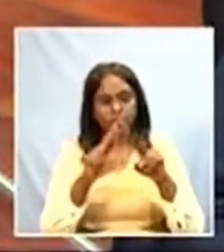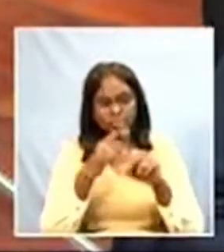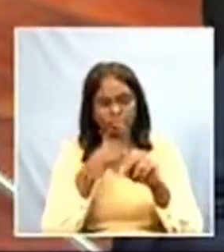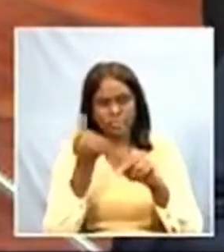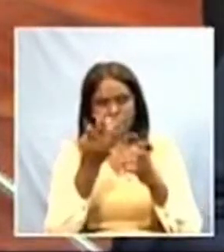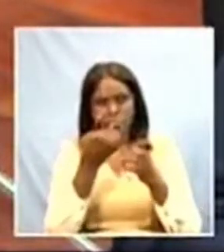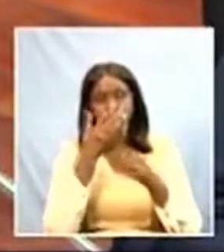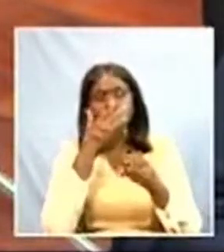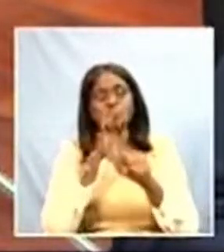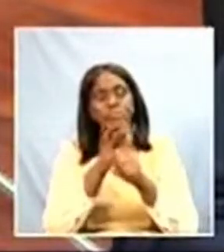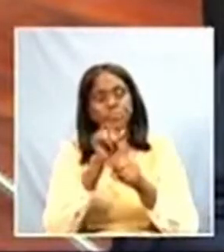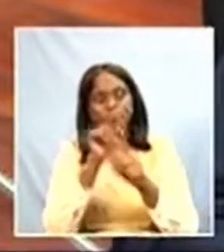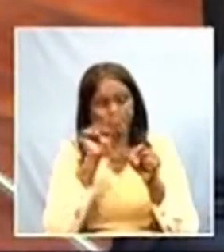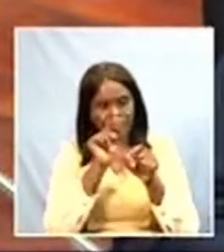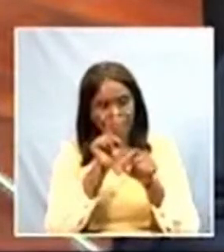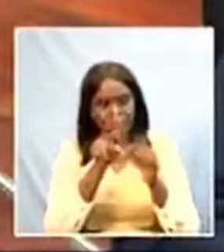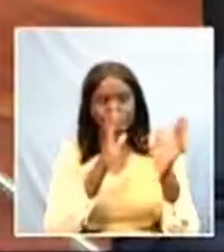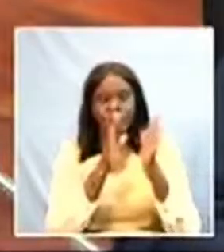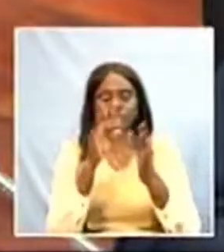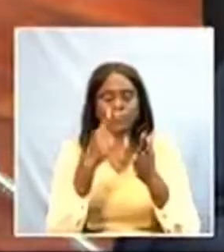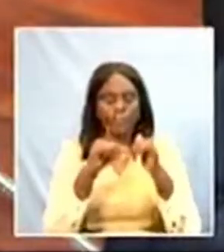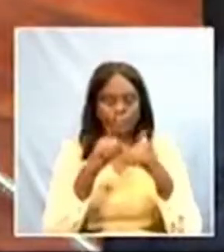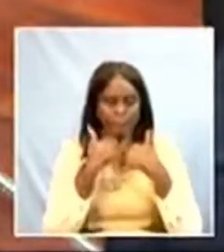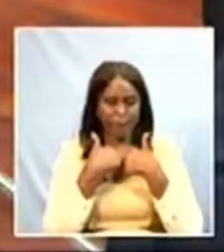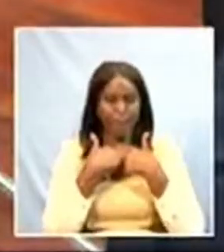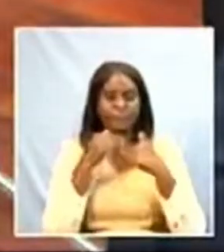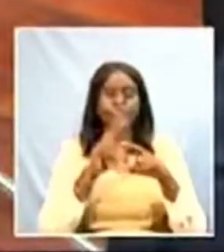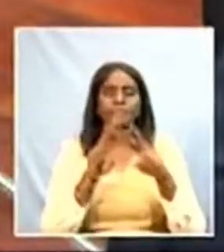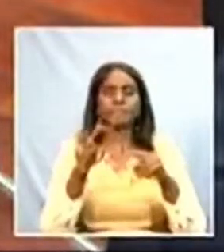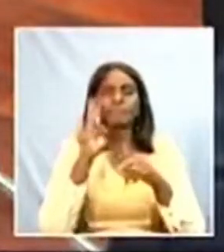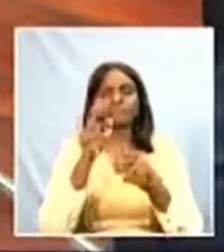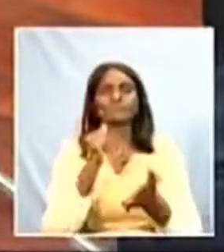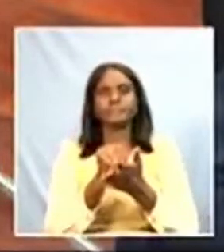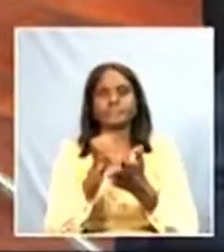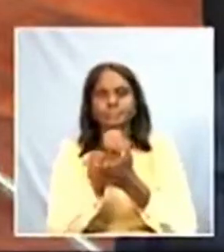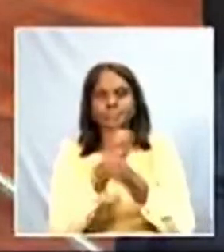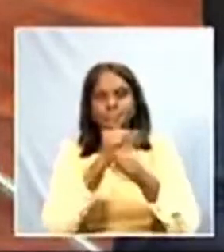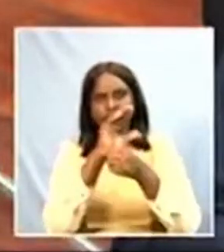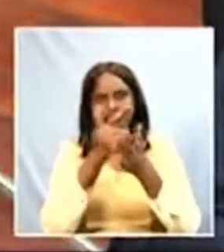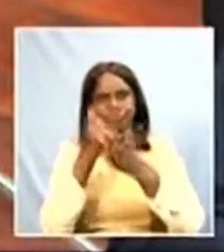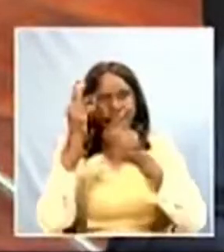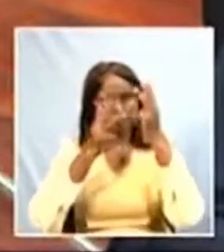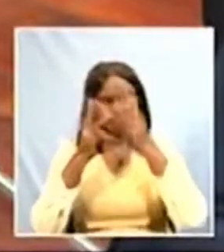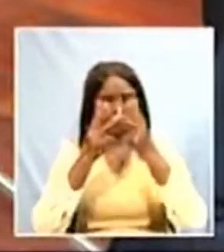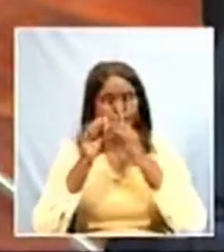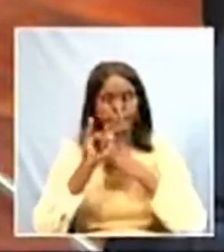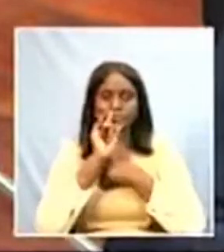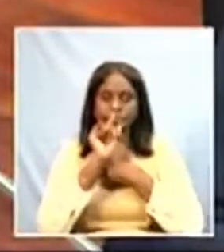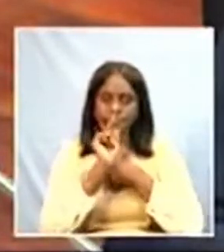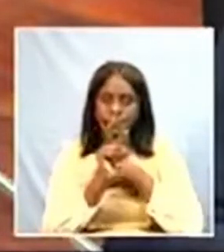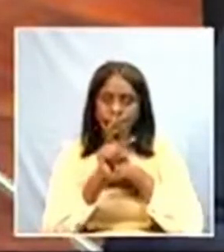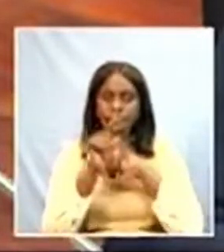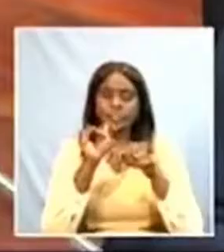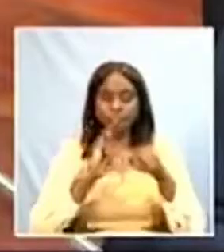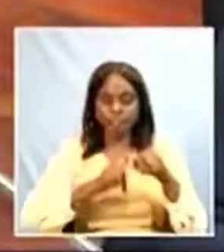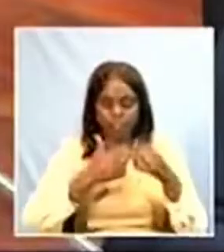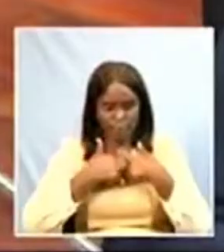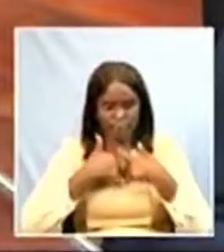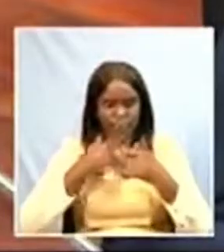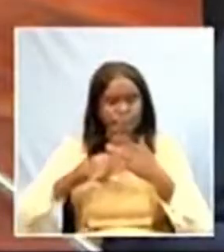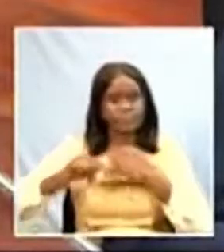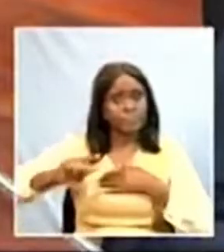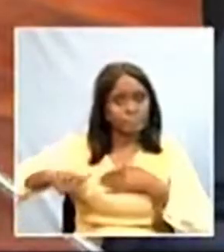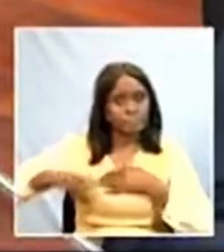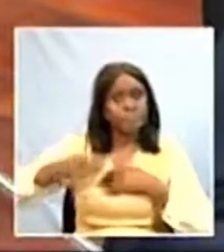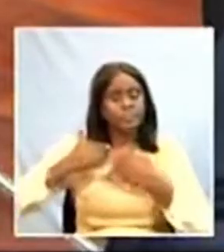like to assure you that this corrective measure that we have undertaken, Chair, is going to address all the concerns. Indeed, we have really delayed,